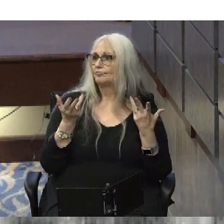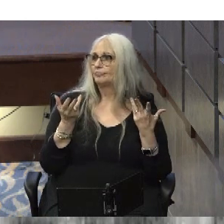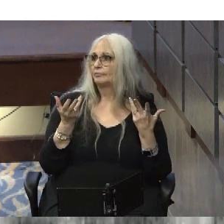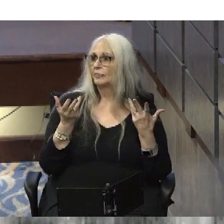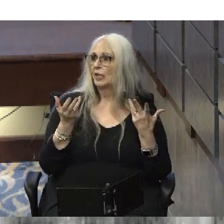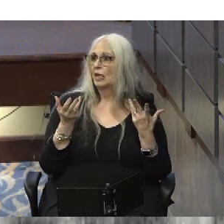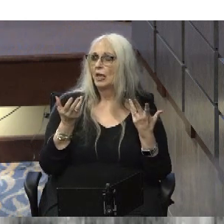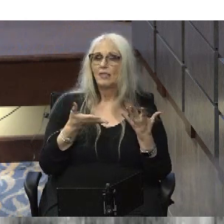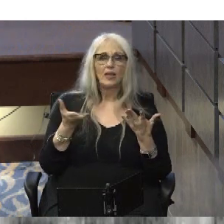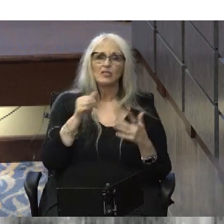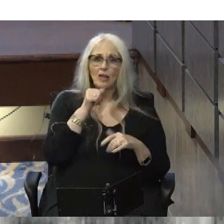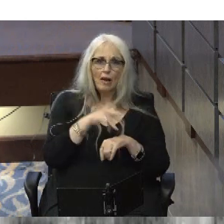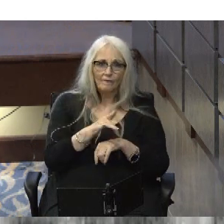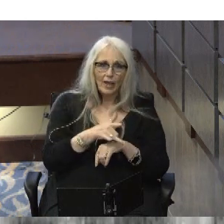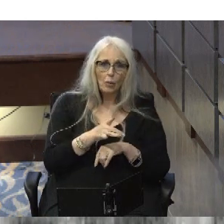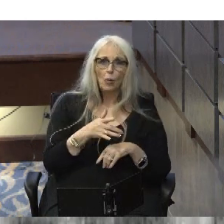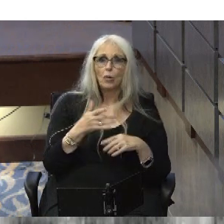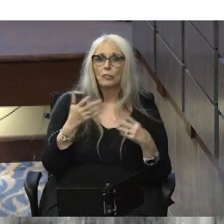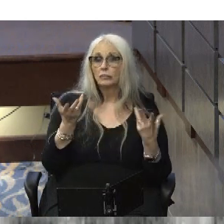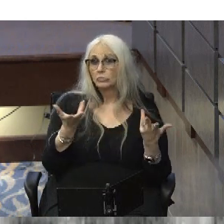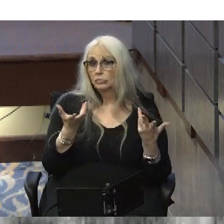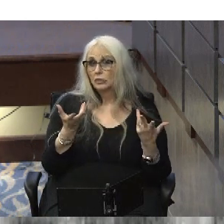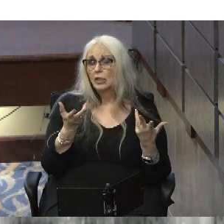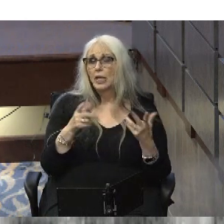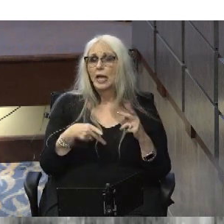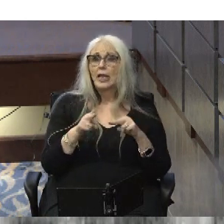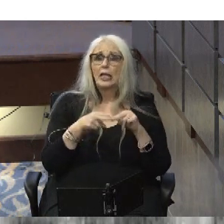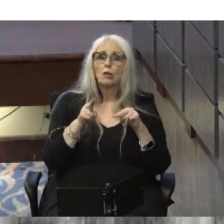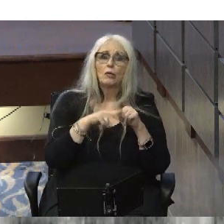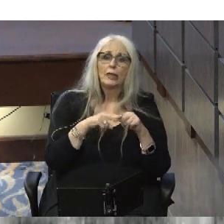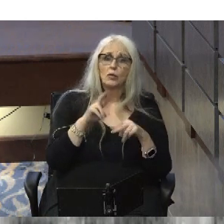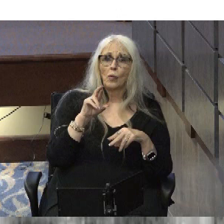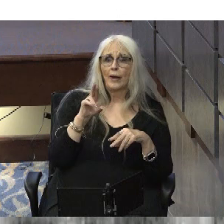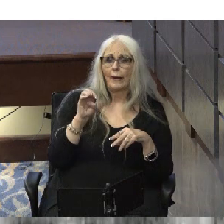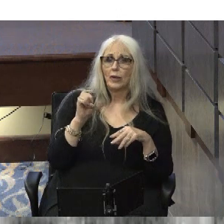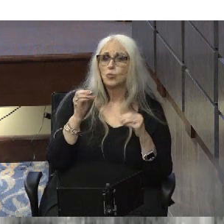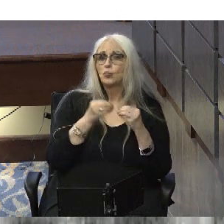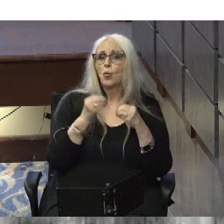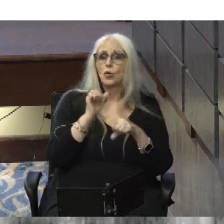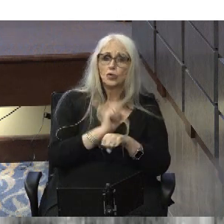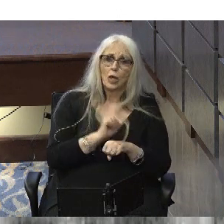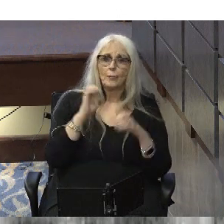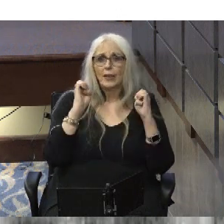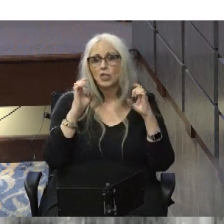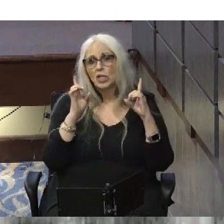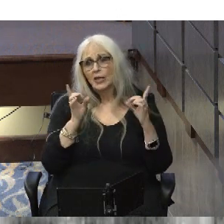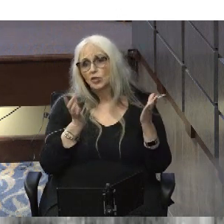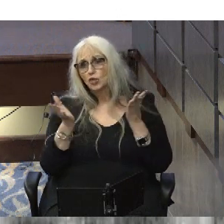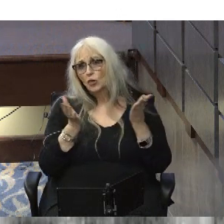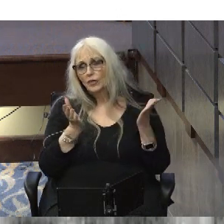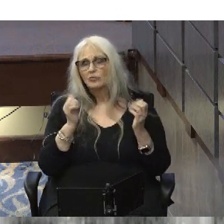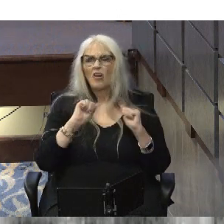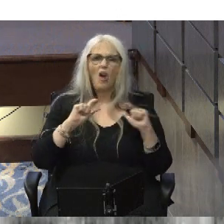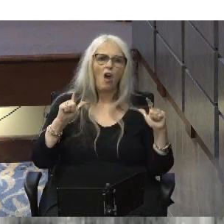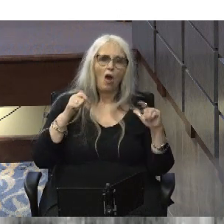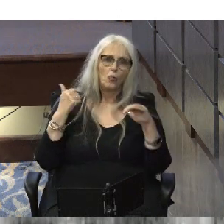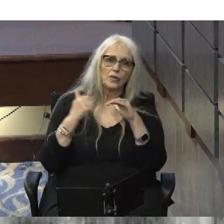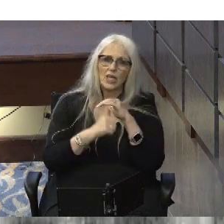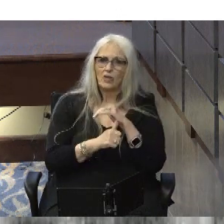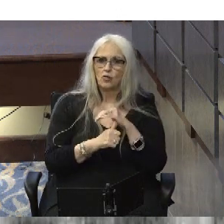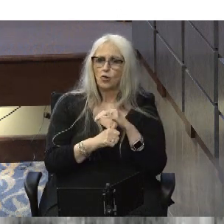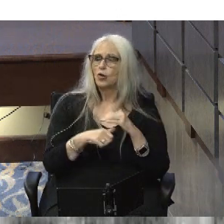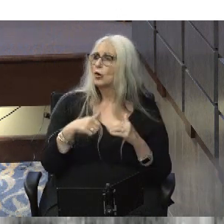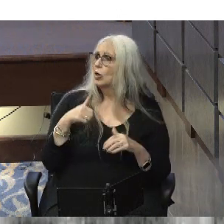Other, items mentioned were an increase in wages, more jobs, education services, which all kind of fell